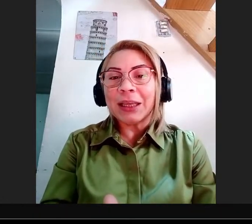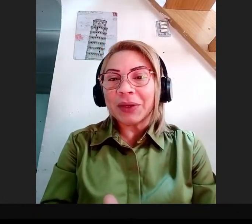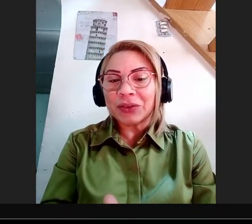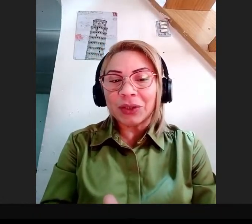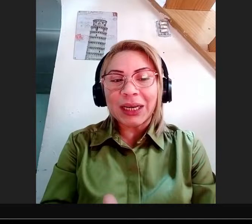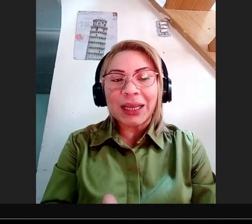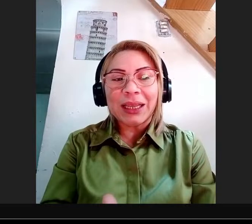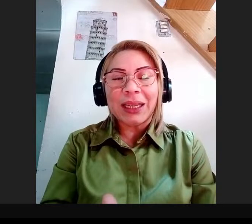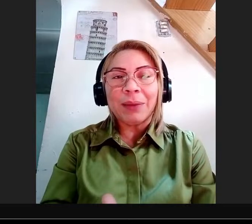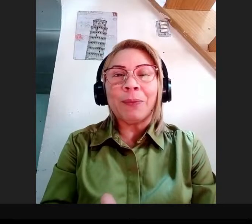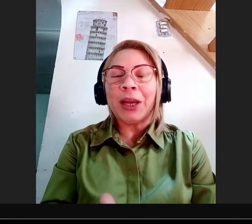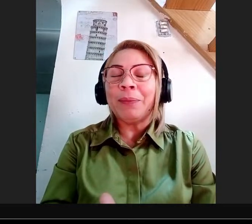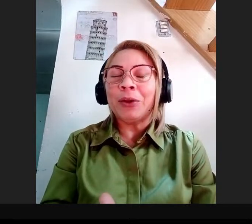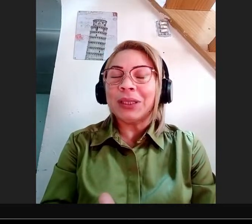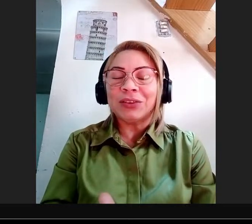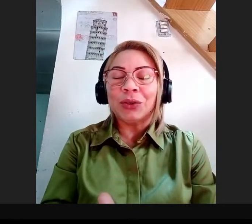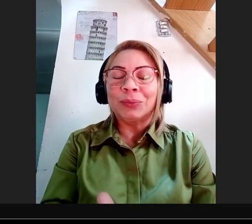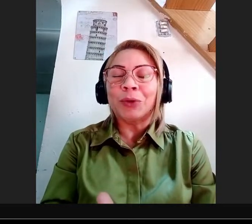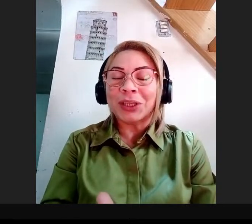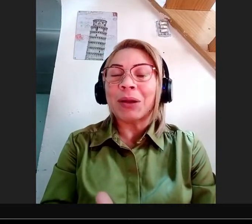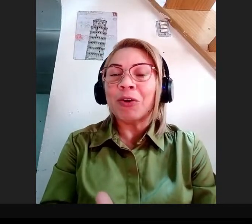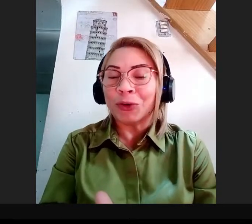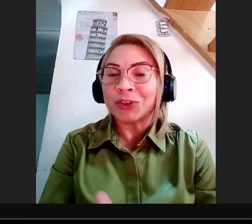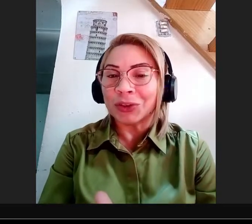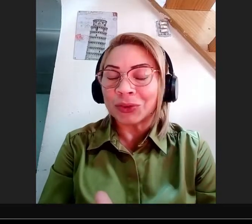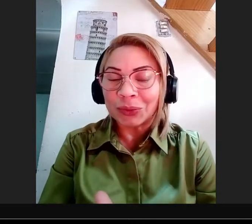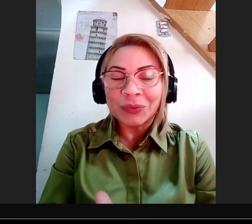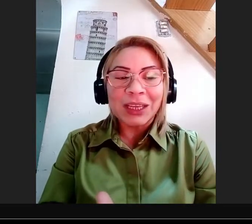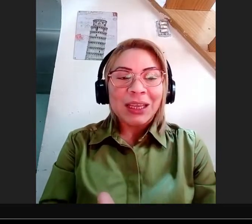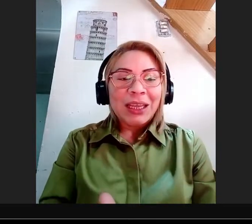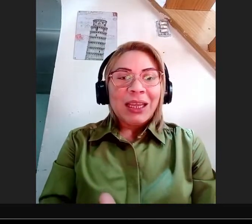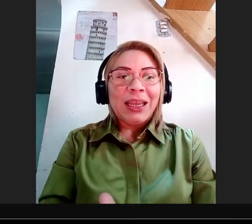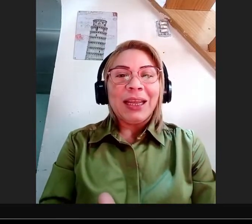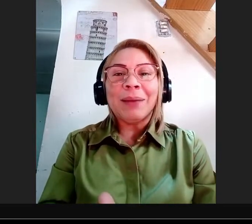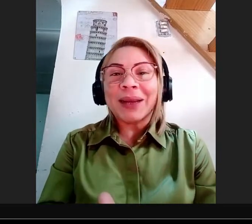are victims of human trafficking